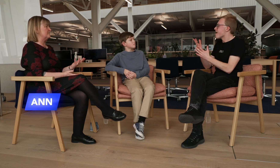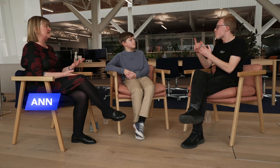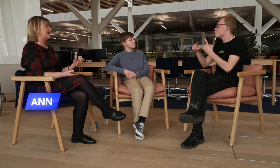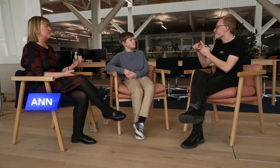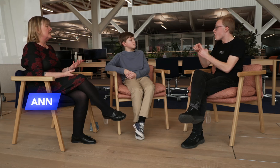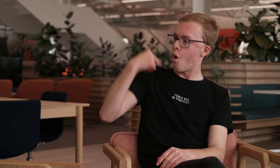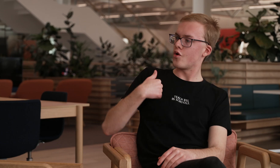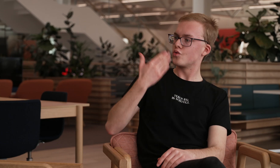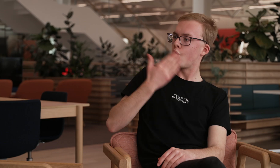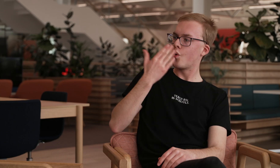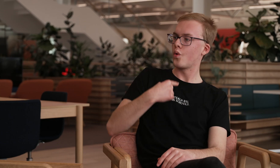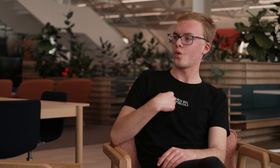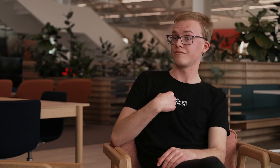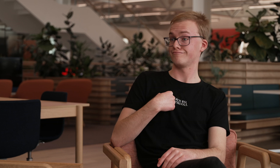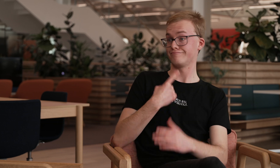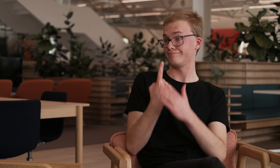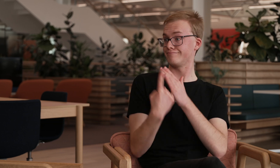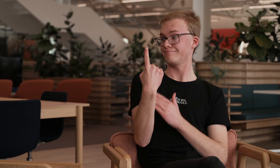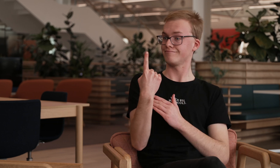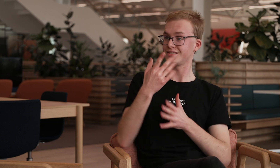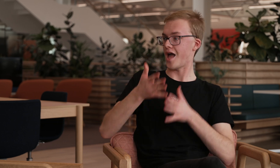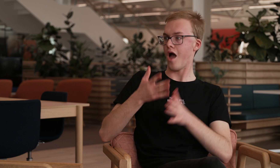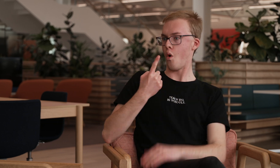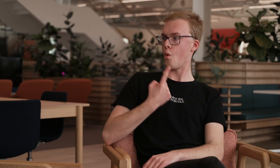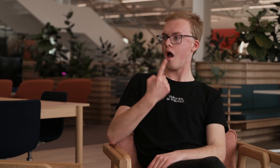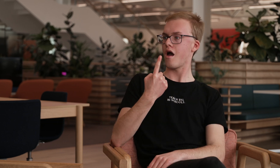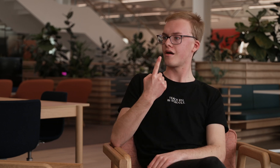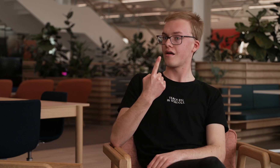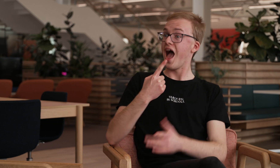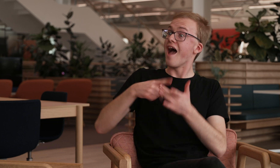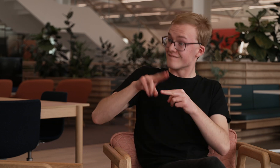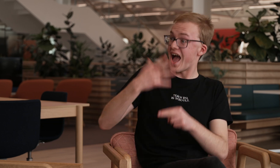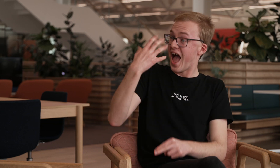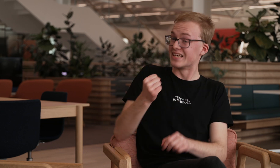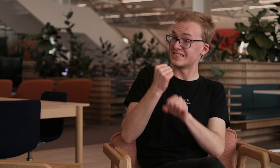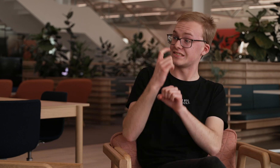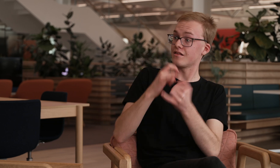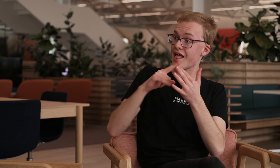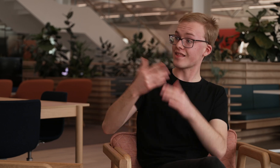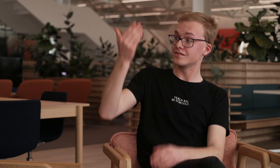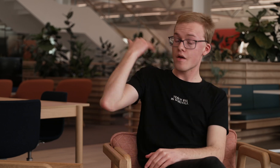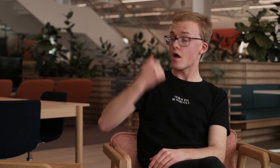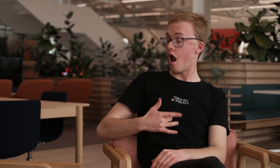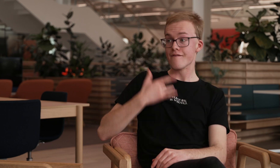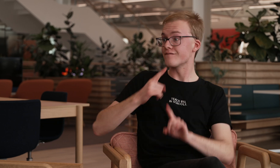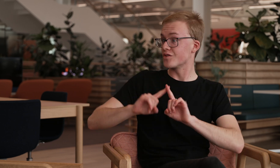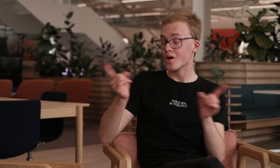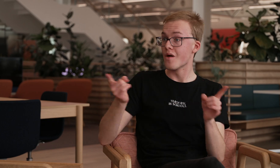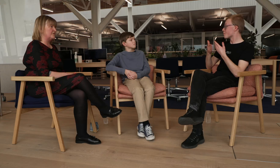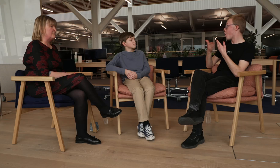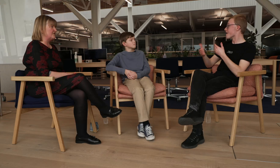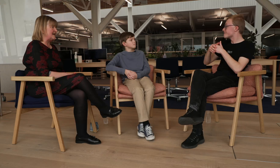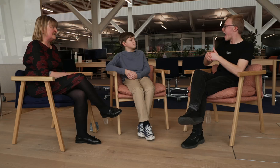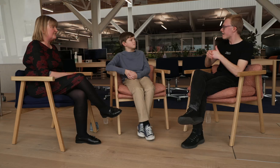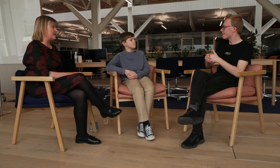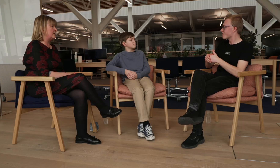children are going to miss out. I remember before when I was at school, you know, I was the only one who signed in school. If we'd had the GCSE back then, my life